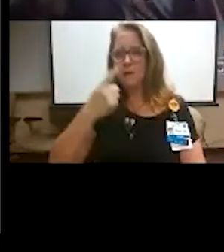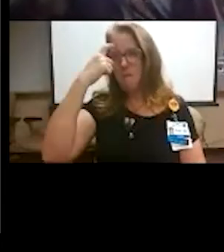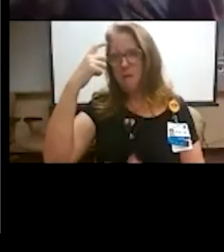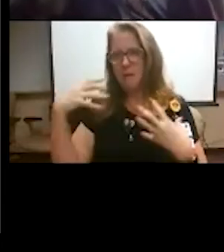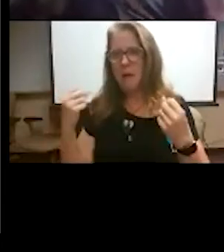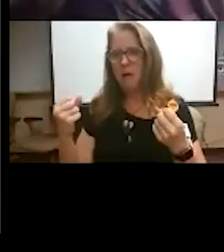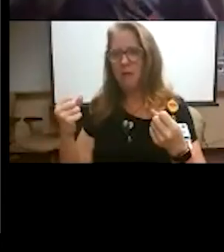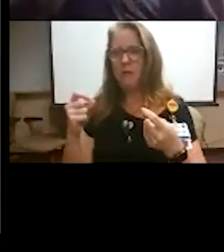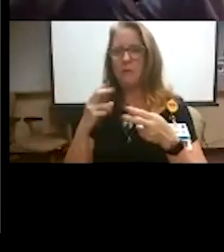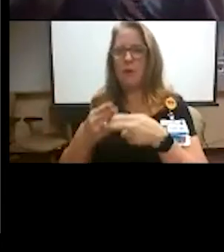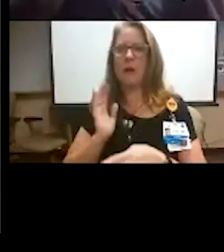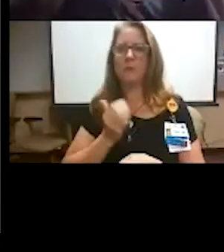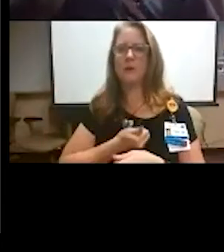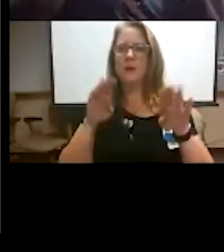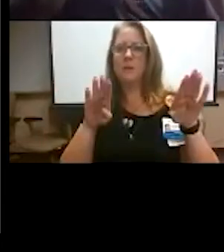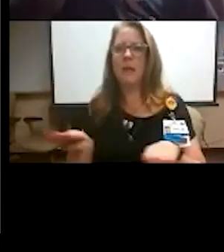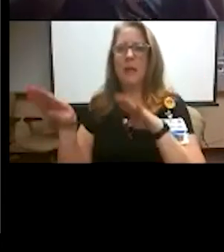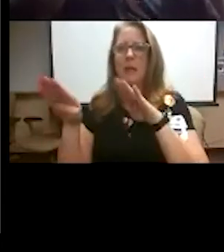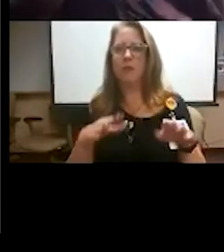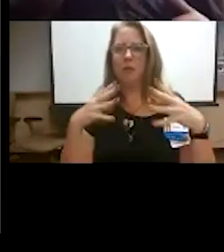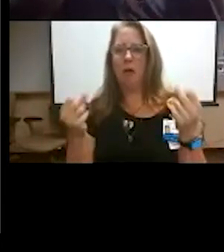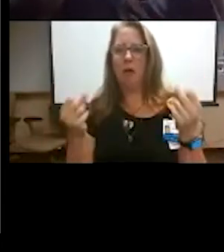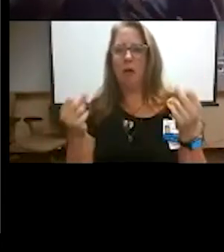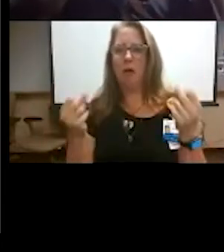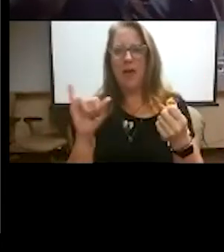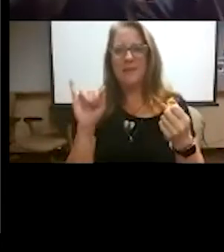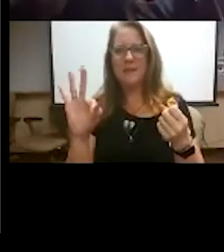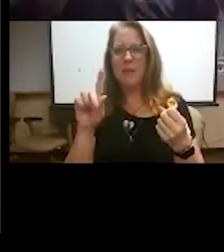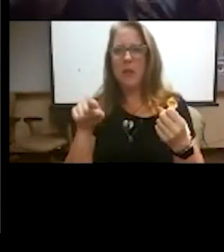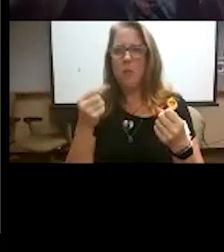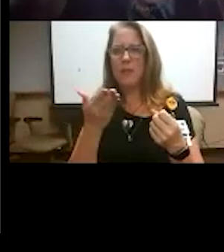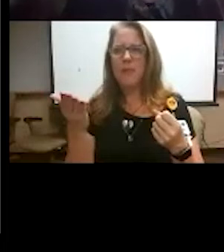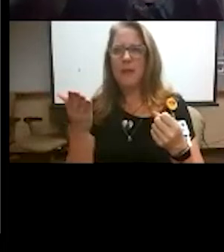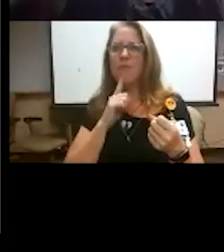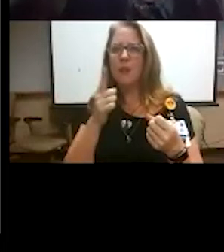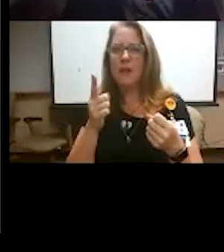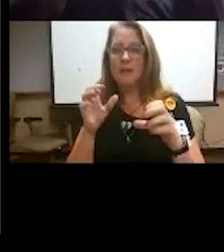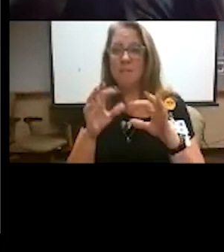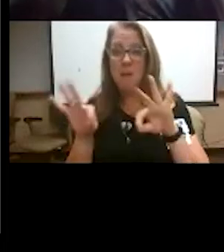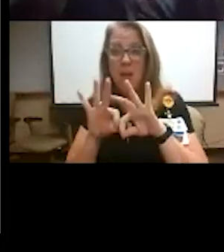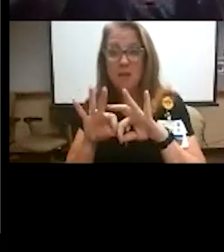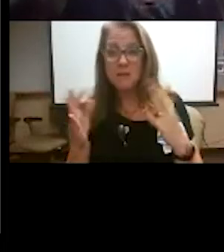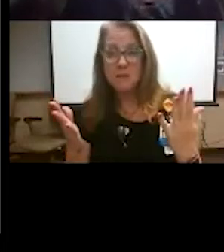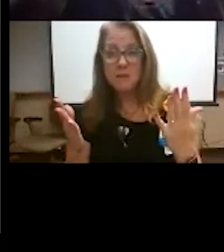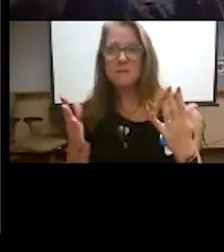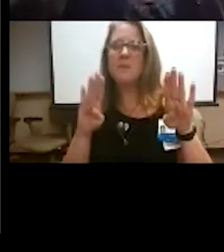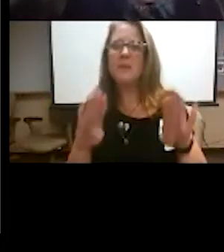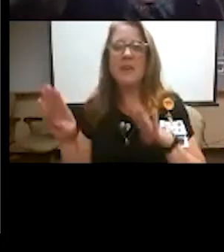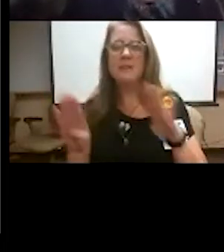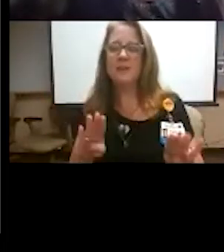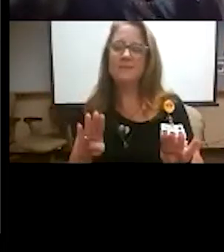to calling ourselves behavioral health, as if the only thing that really matters is